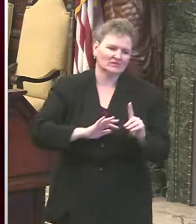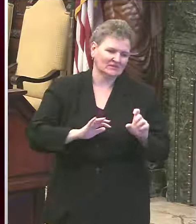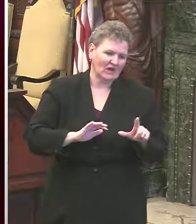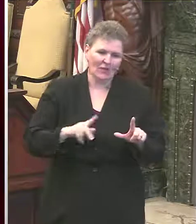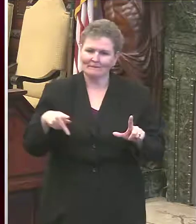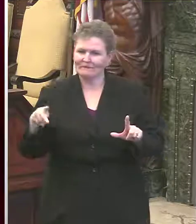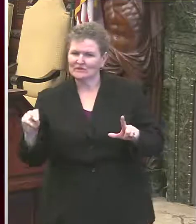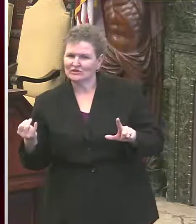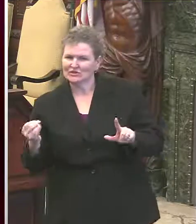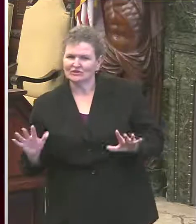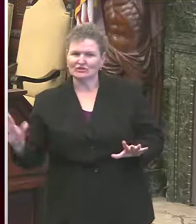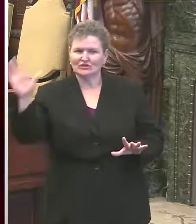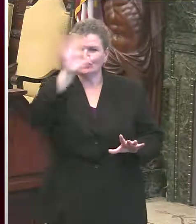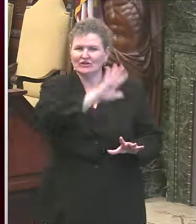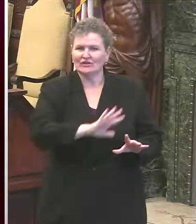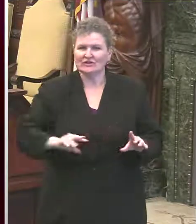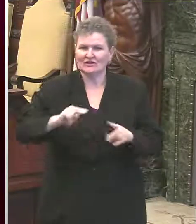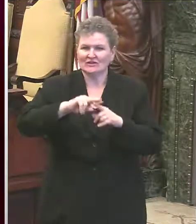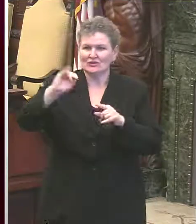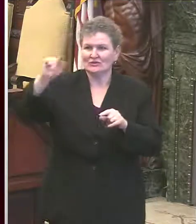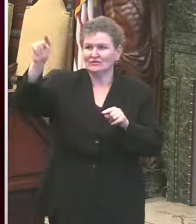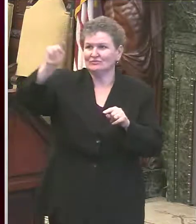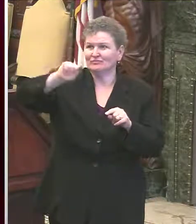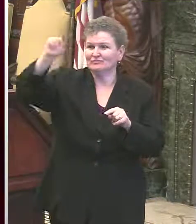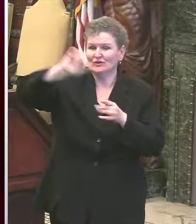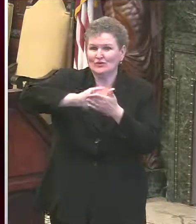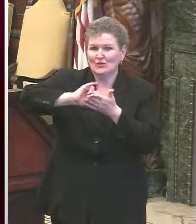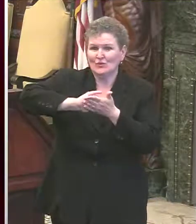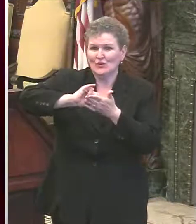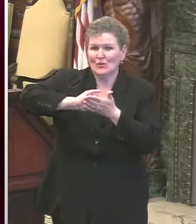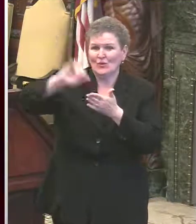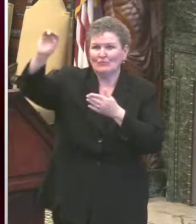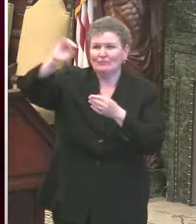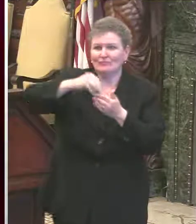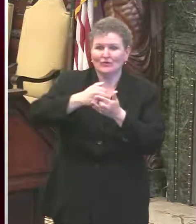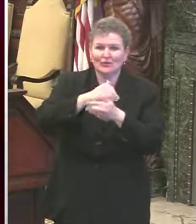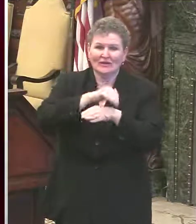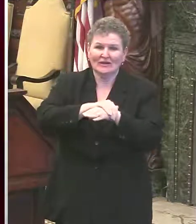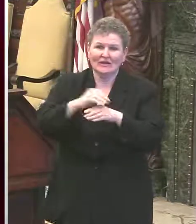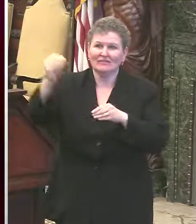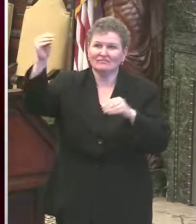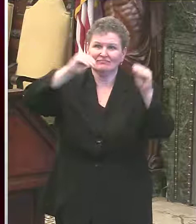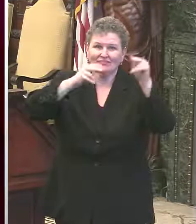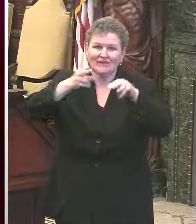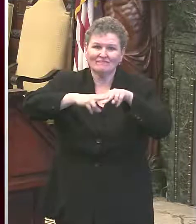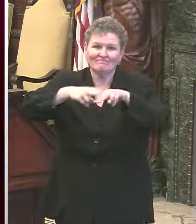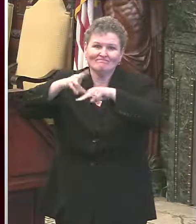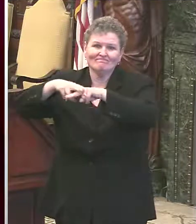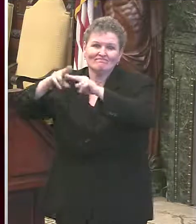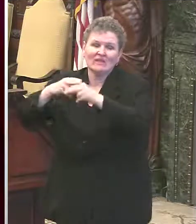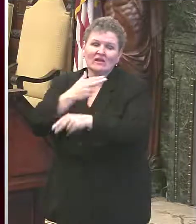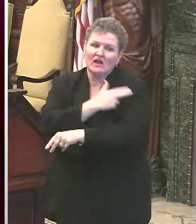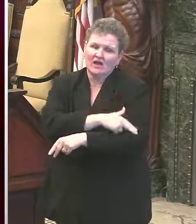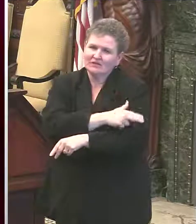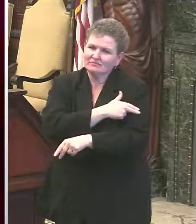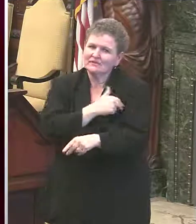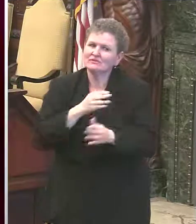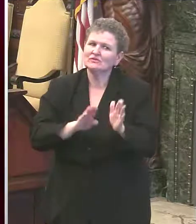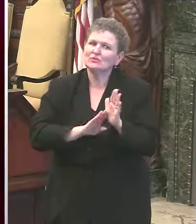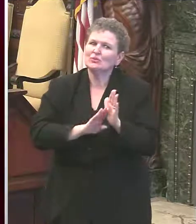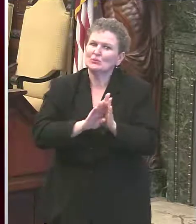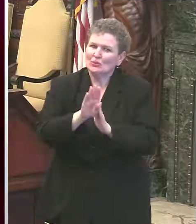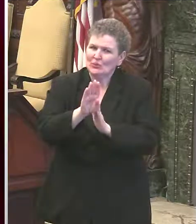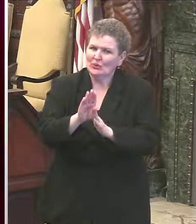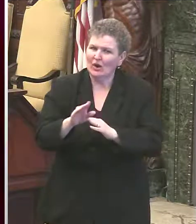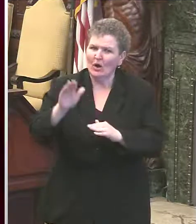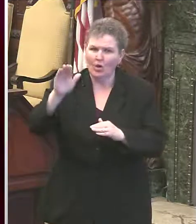states. That's what's happening to cases. Also, we are seeing this in the city's hospitals. We had hit a low point on March the 7th, where